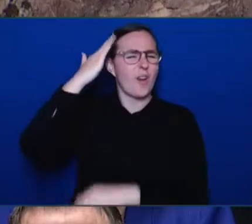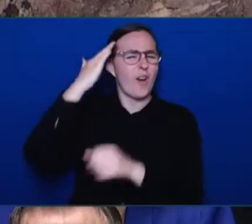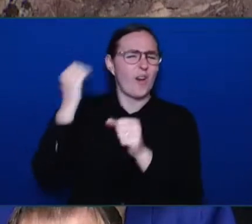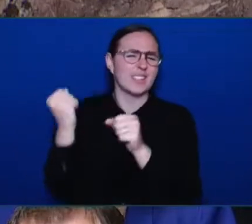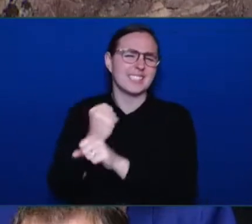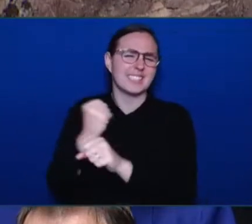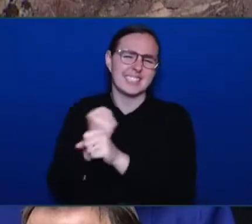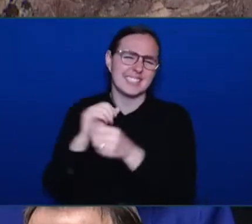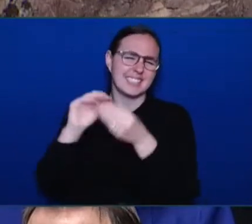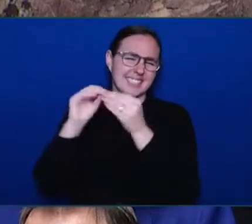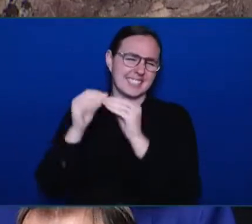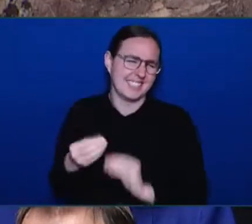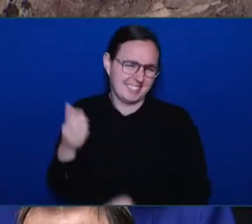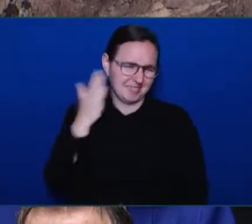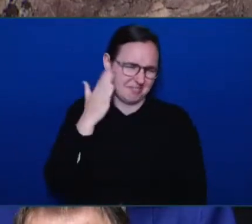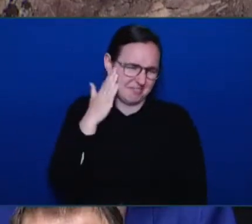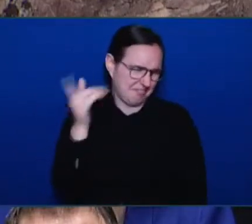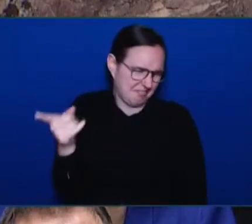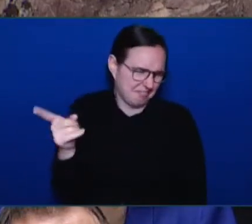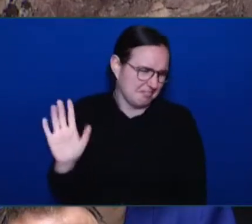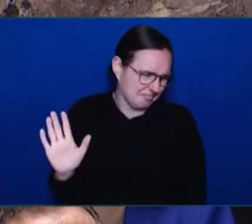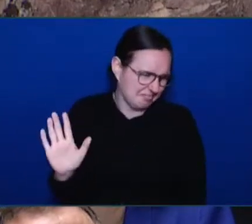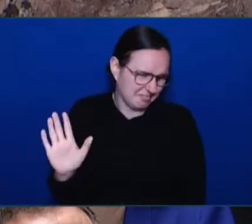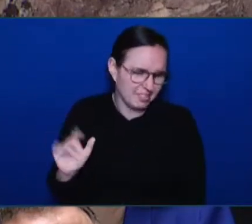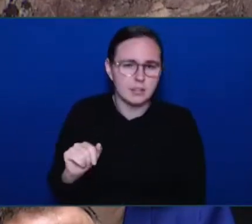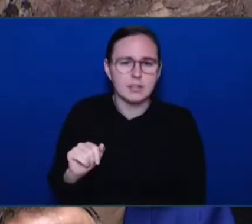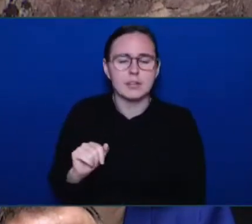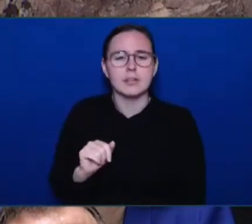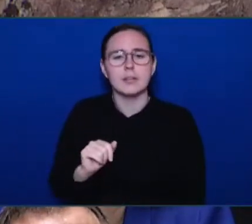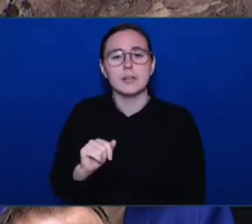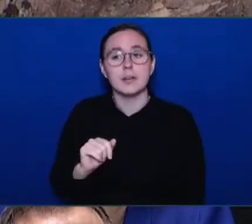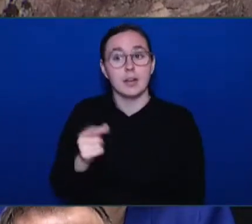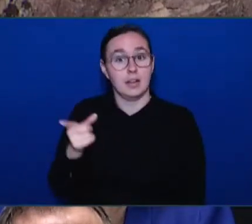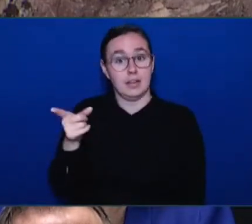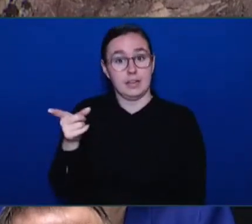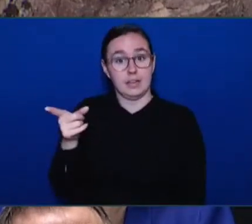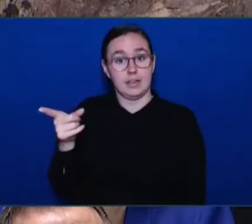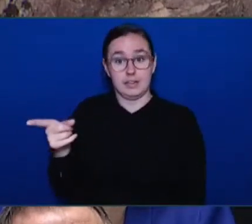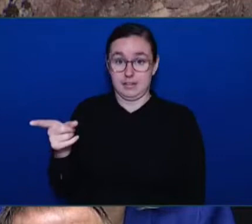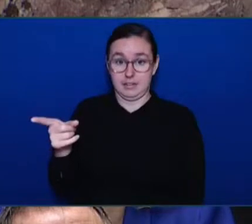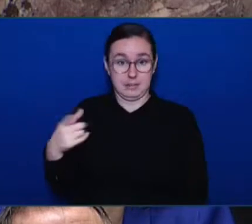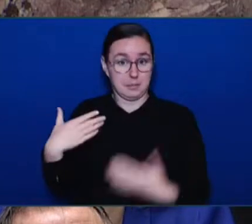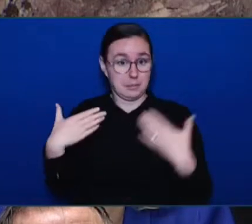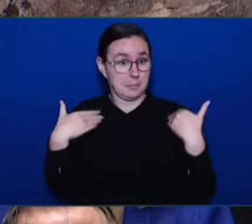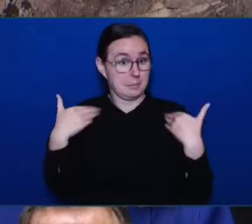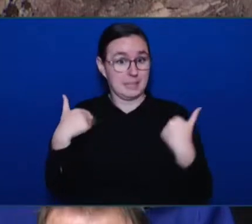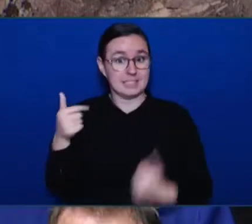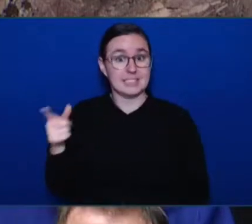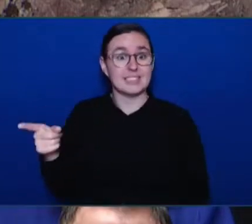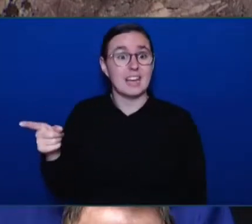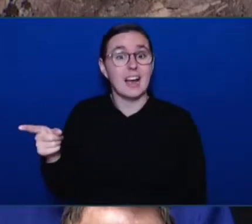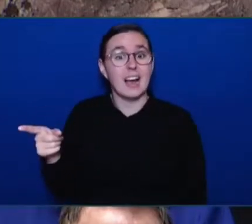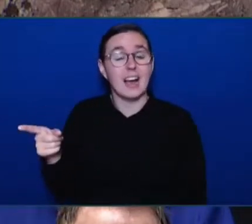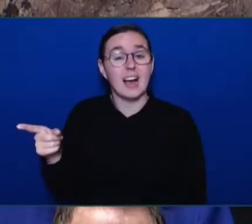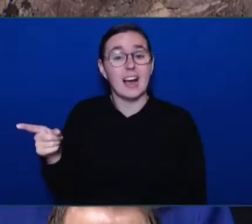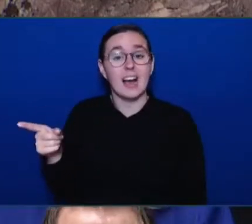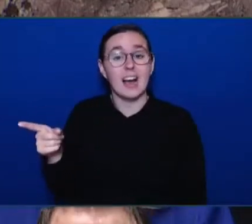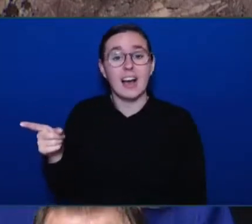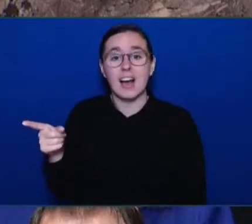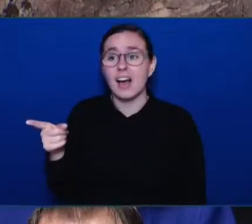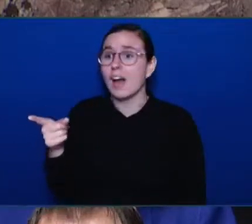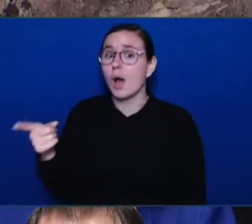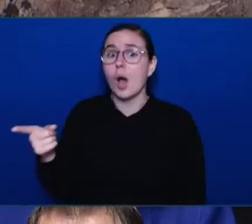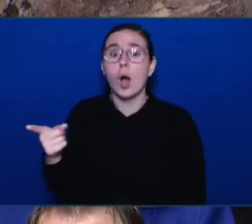So let's be clear. This minister today hasn't denied the use of privately contracted nurses. In fact, he's celebrating